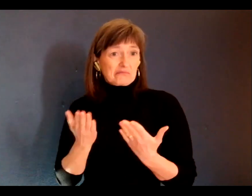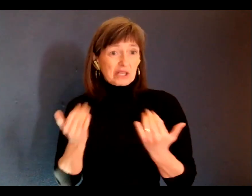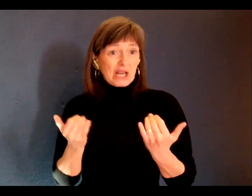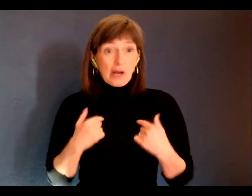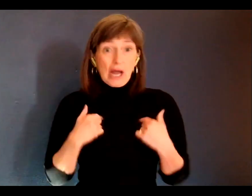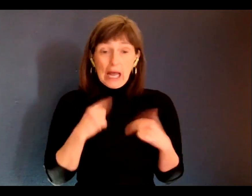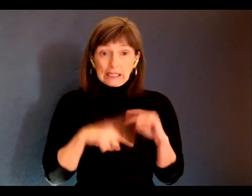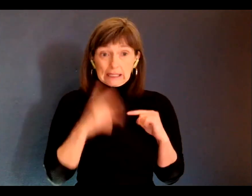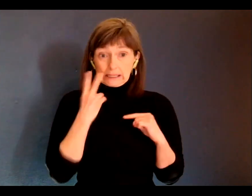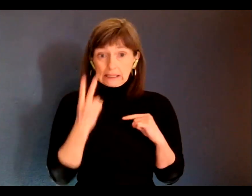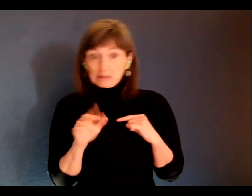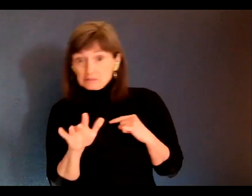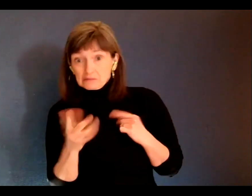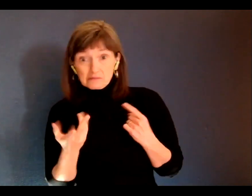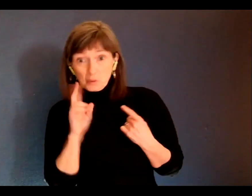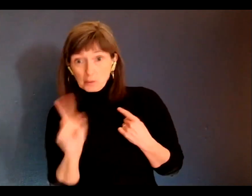either Kelly or Lee.